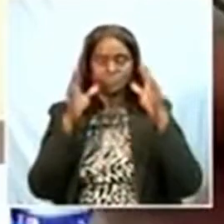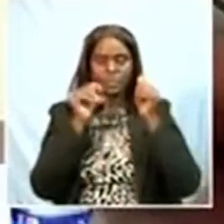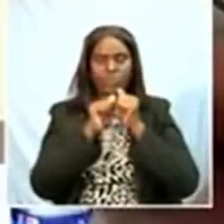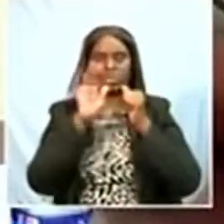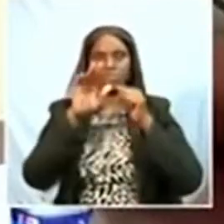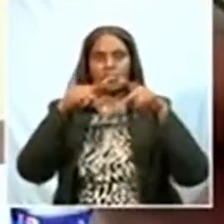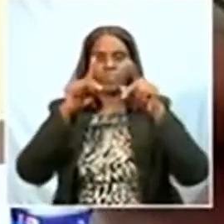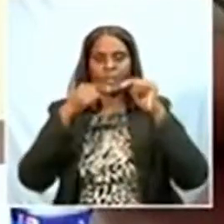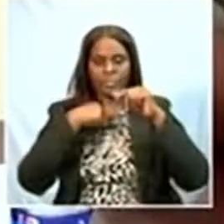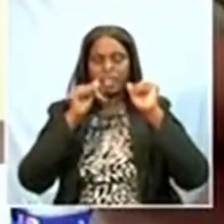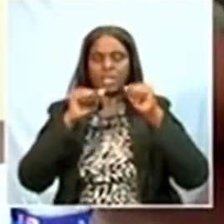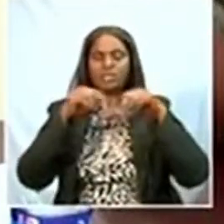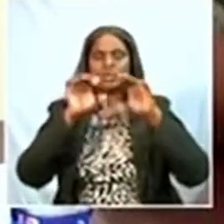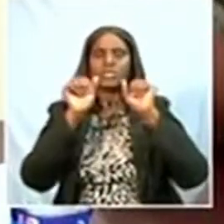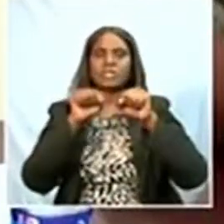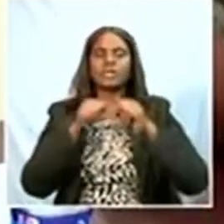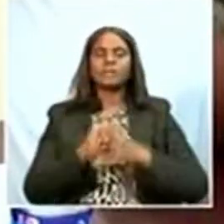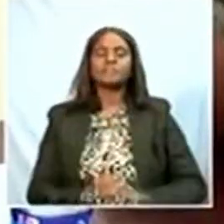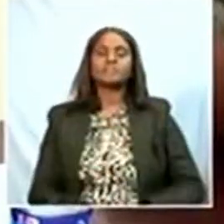continue?